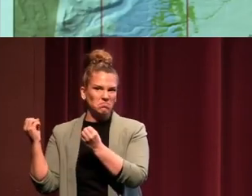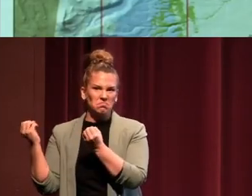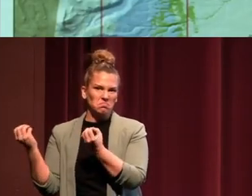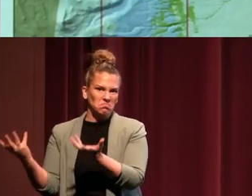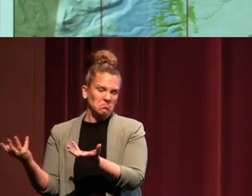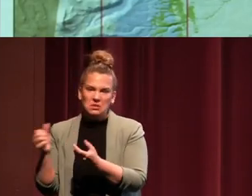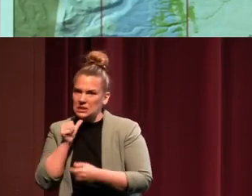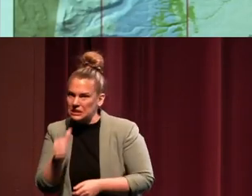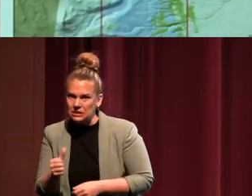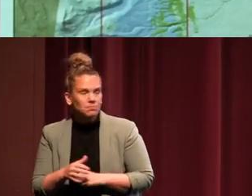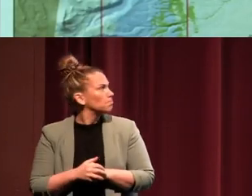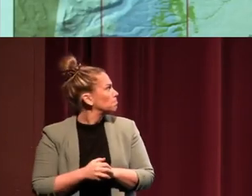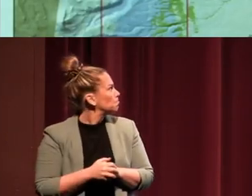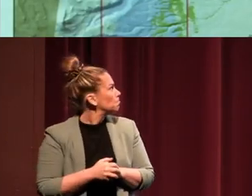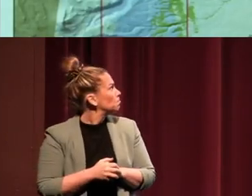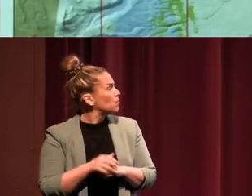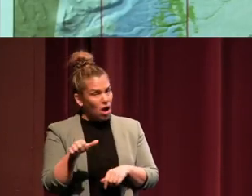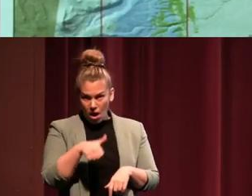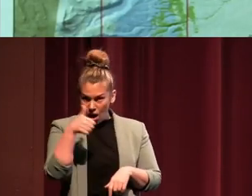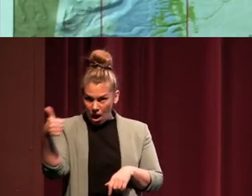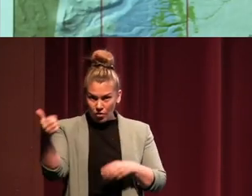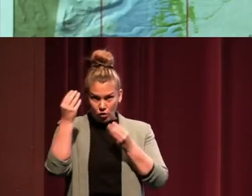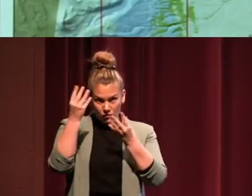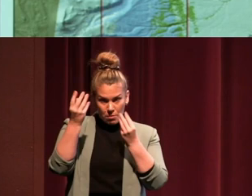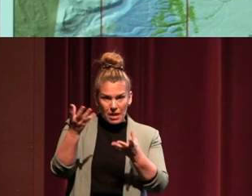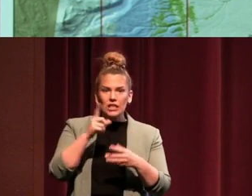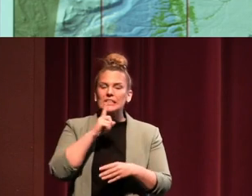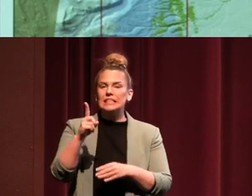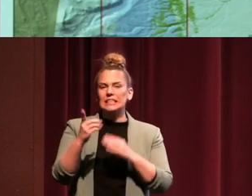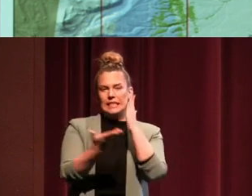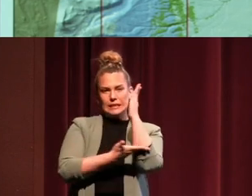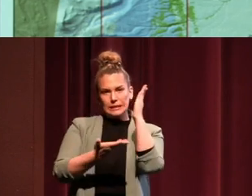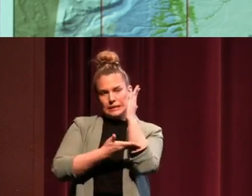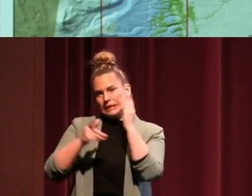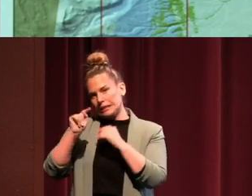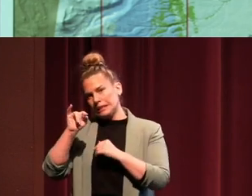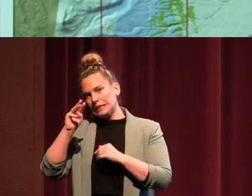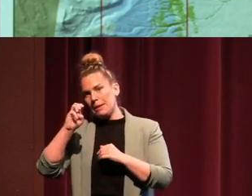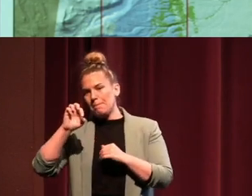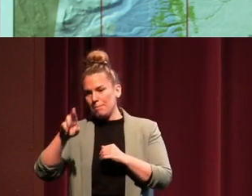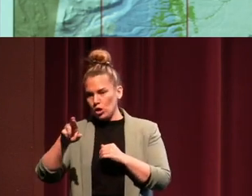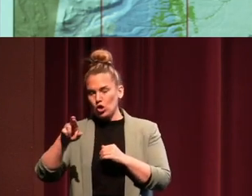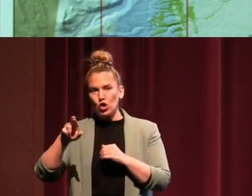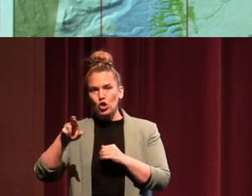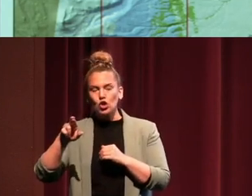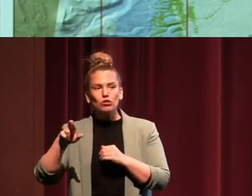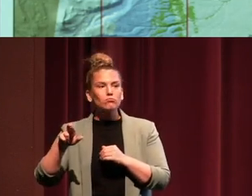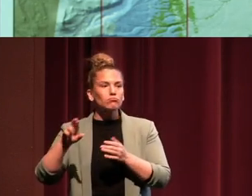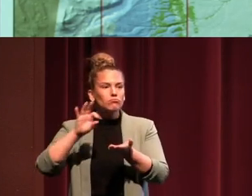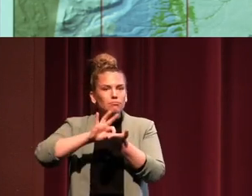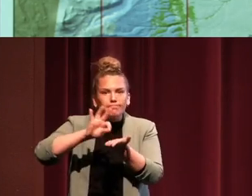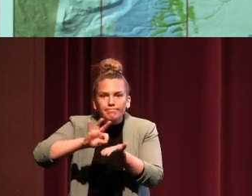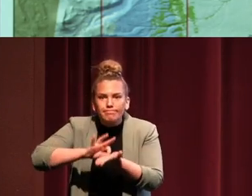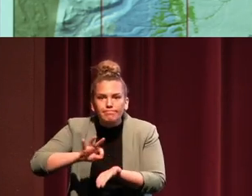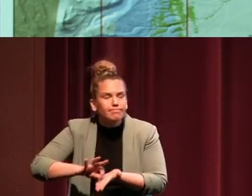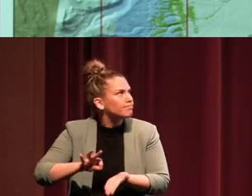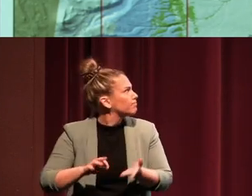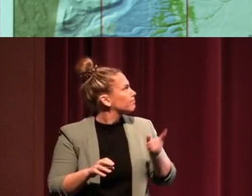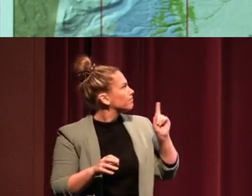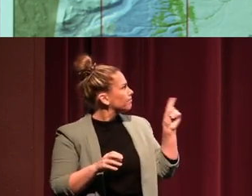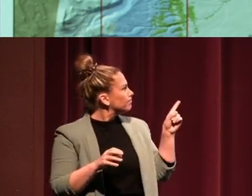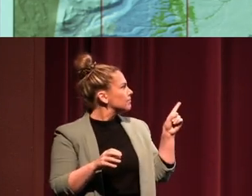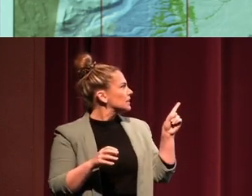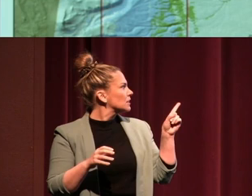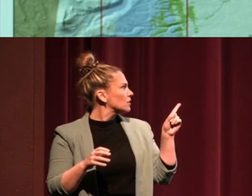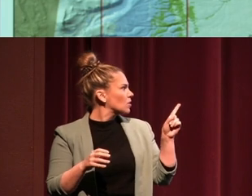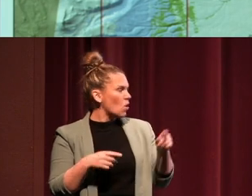Other sources of information are timber inventories. One of my favorite scientists and good friend, Kayala Hagman, has done a lot of work